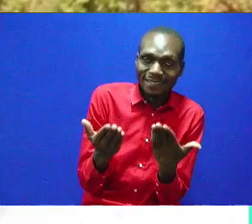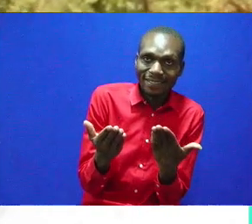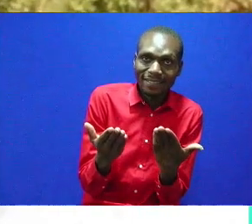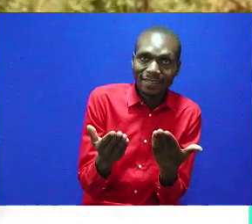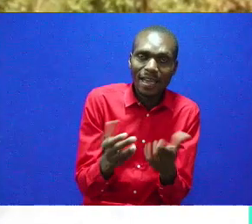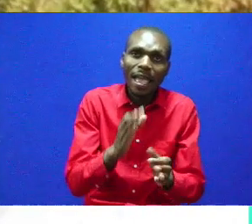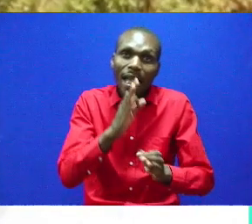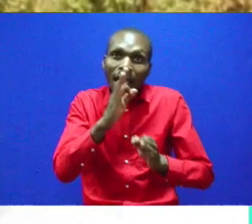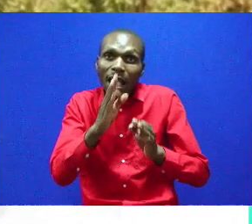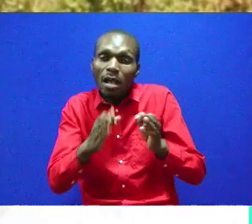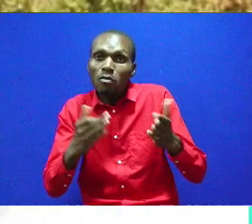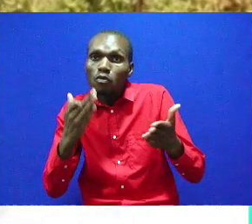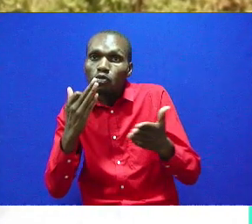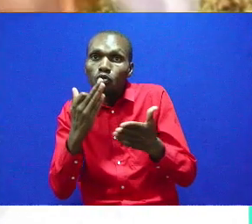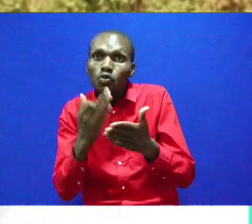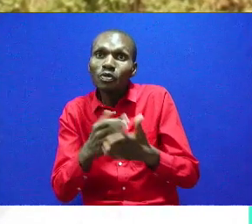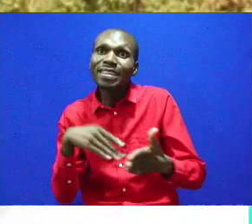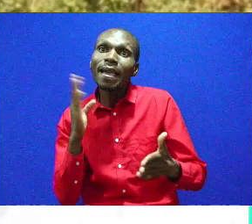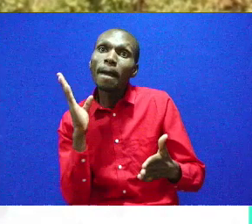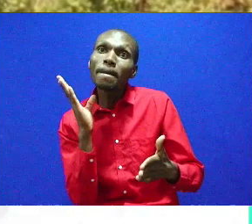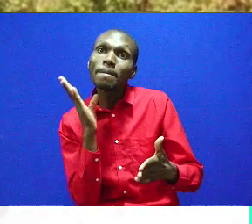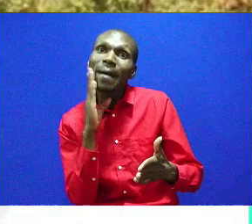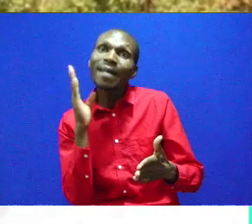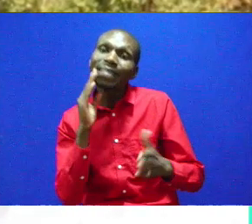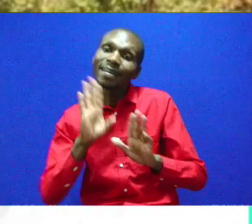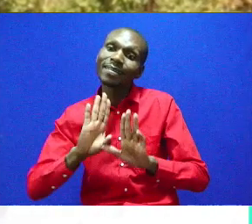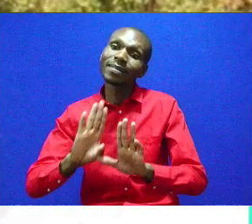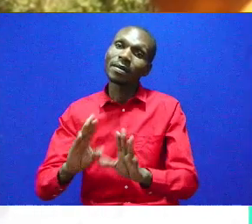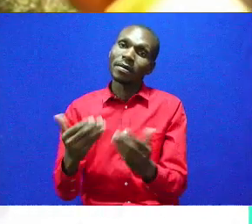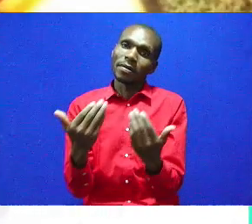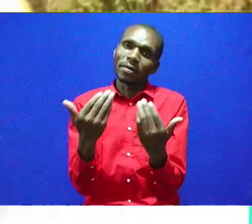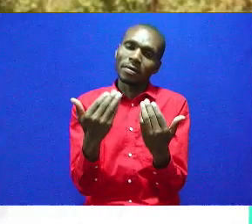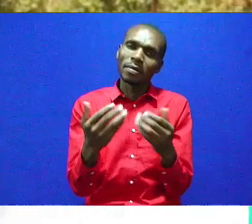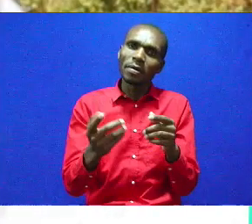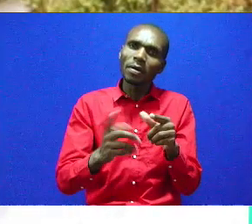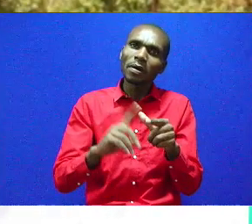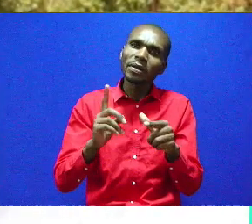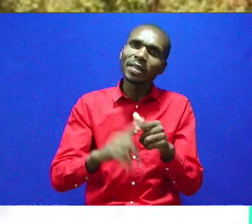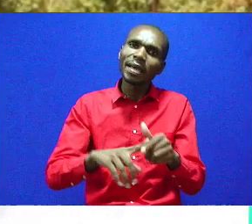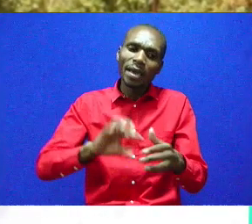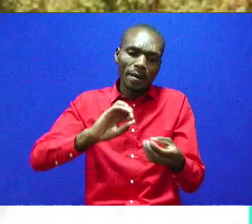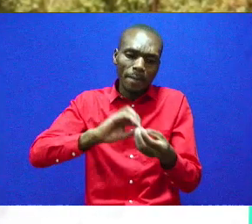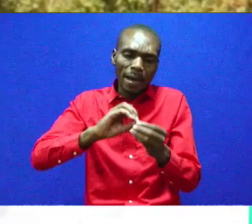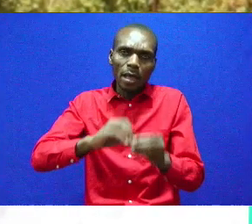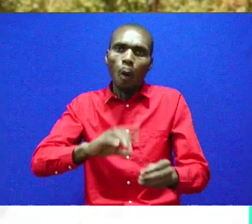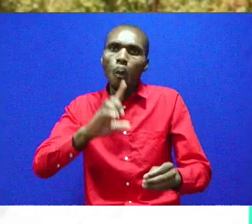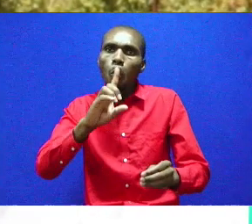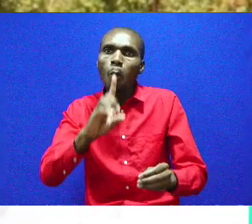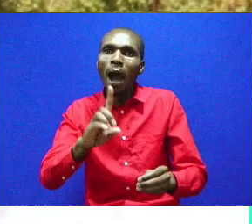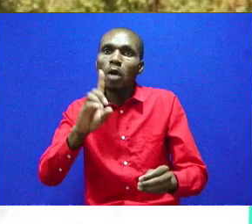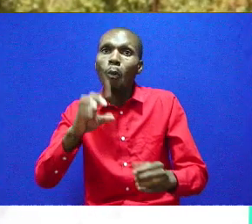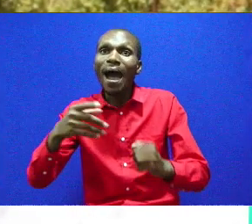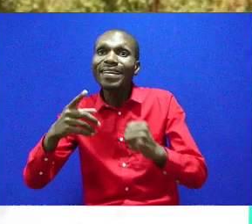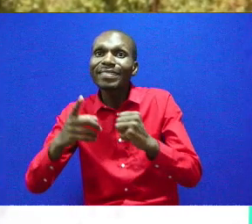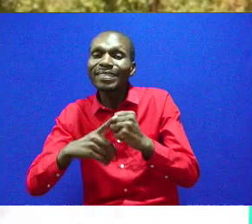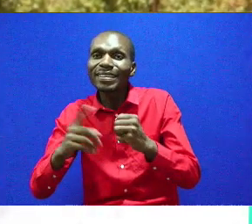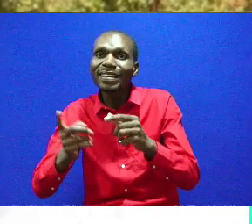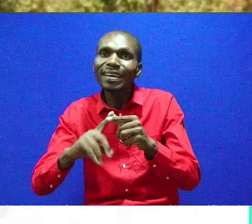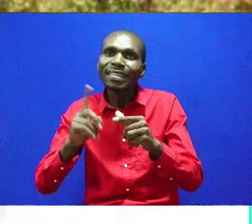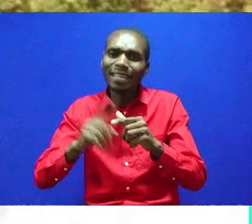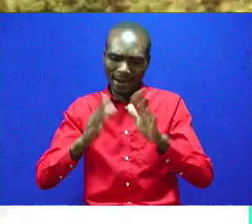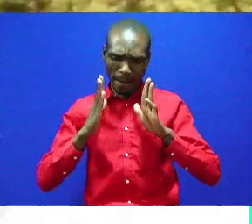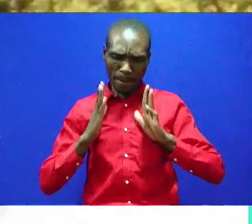Neto kamu mungu mswazi kambi na abana bao. Ayaka 1 1 6. Tega mundo ibira